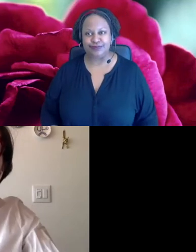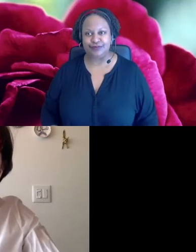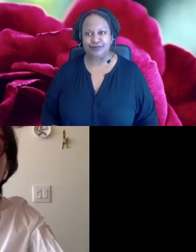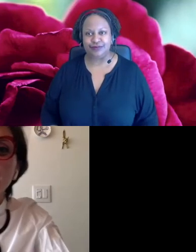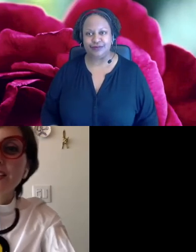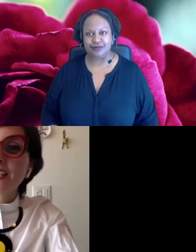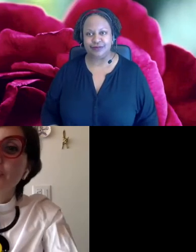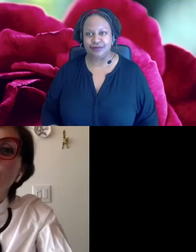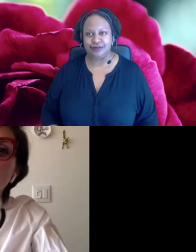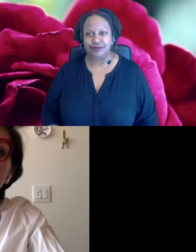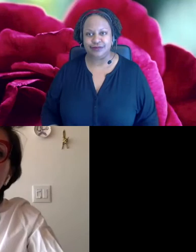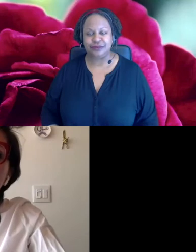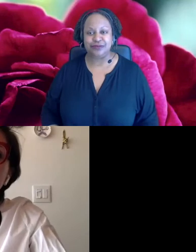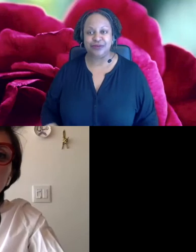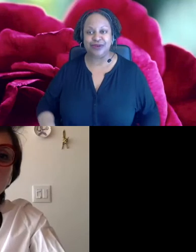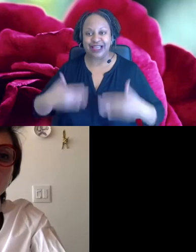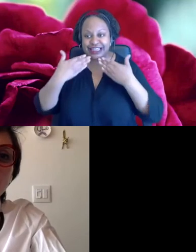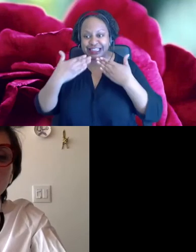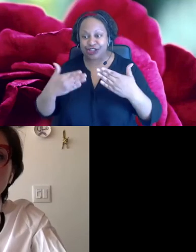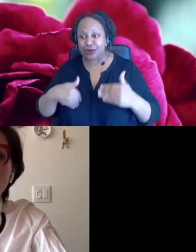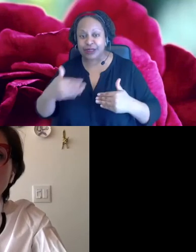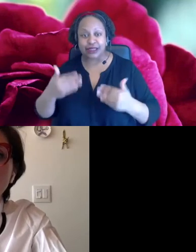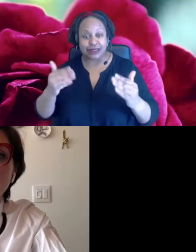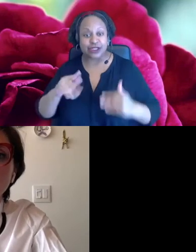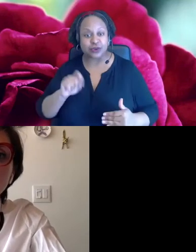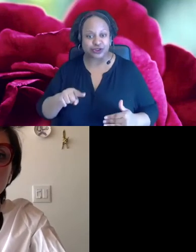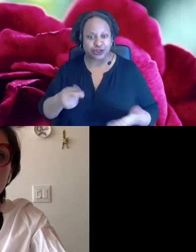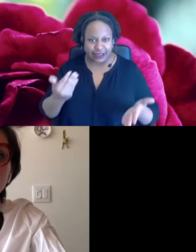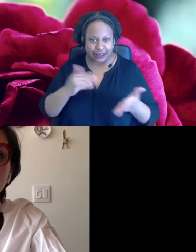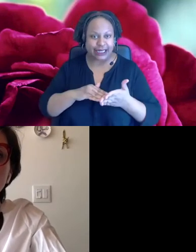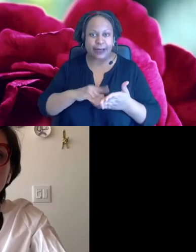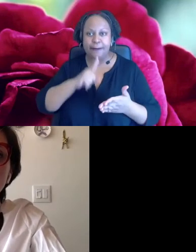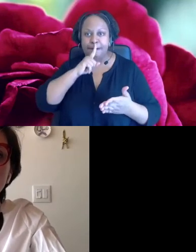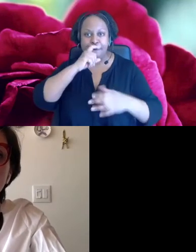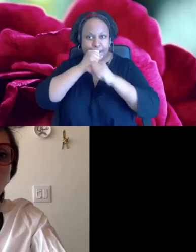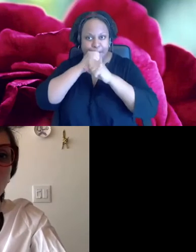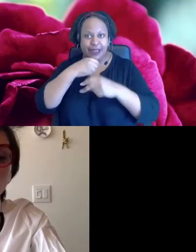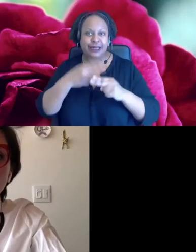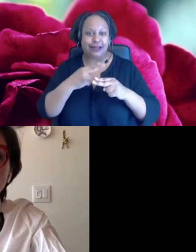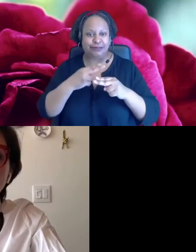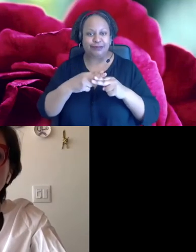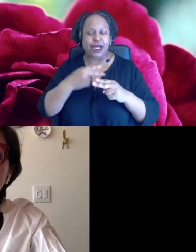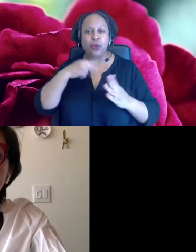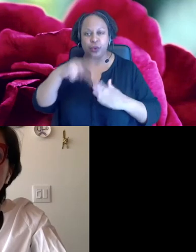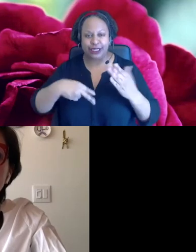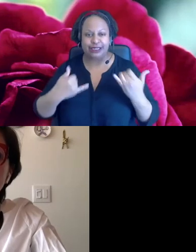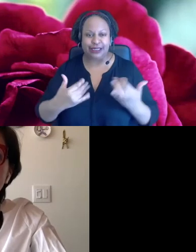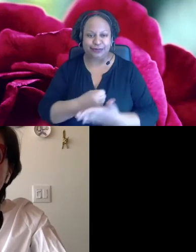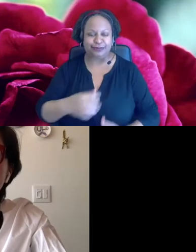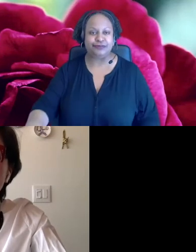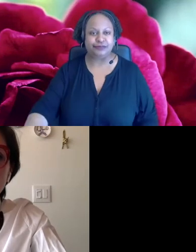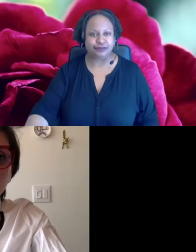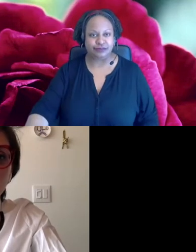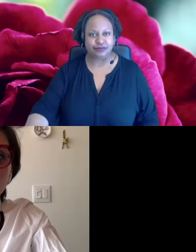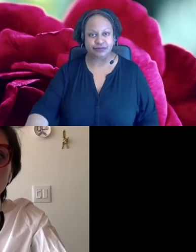Great. Thank you. So our next question was another anonymous submission, and I'm going to read it. It's